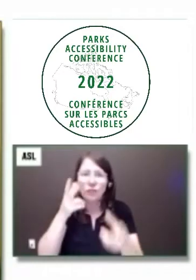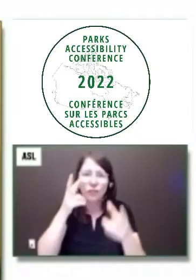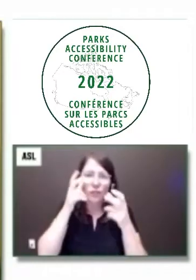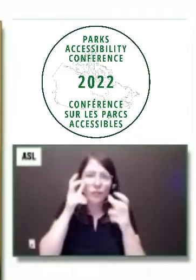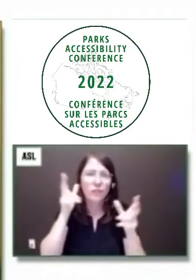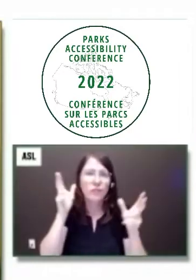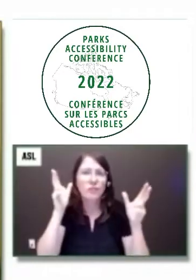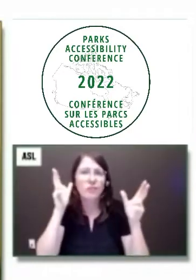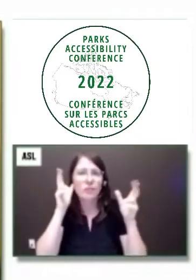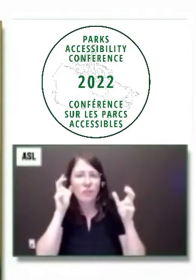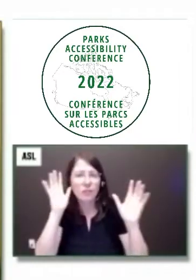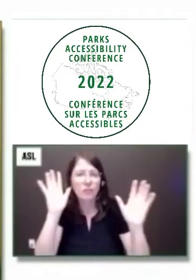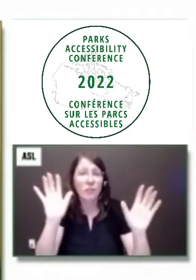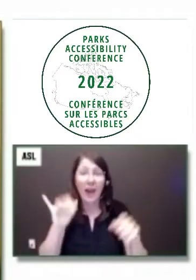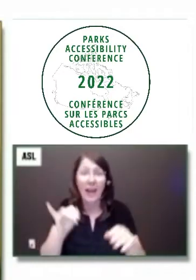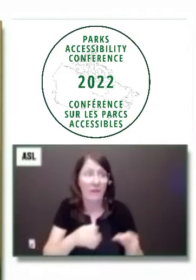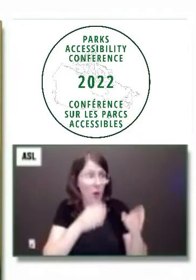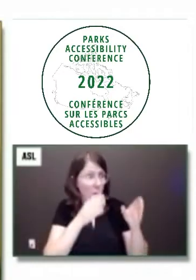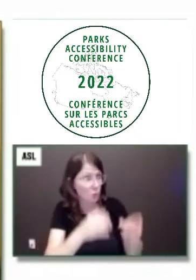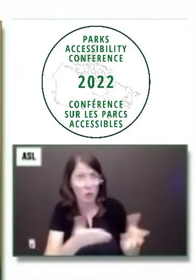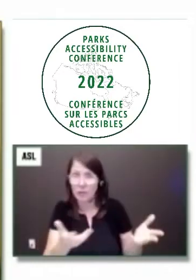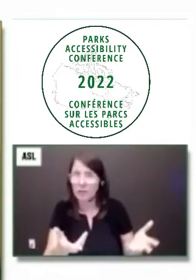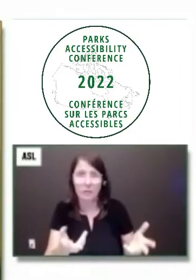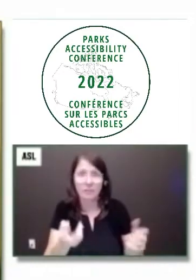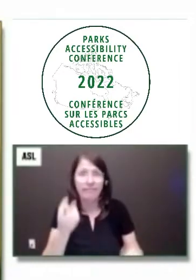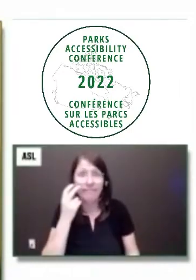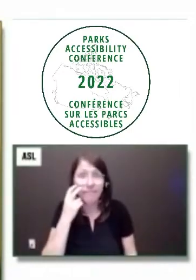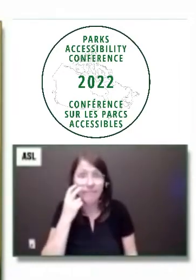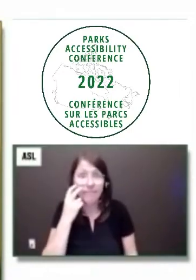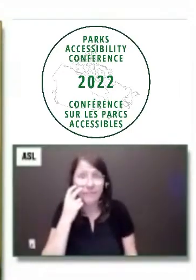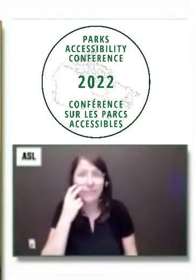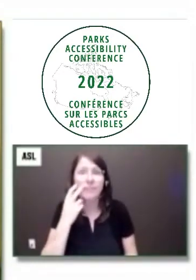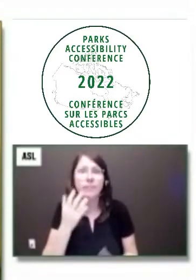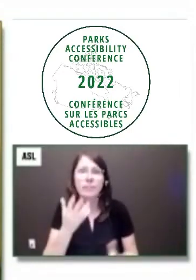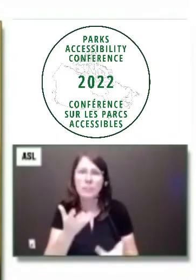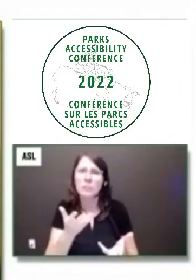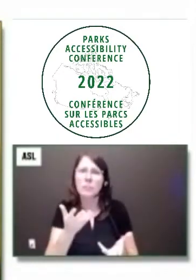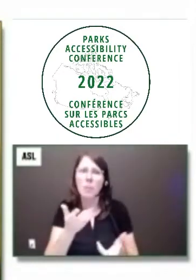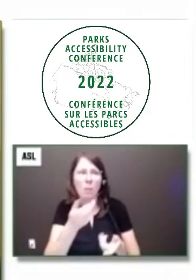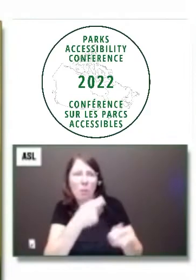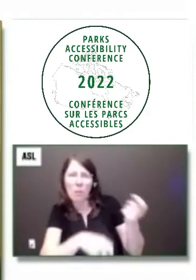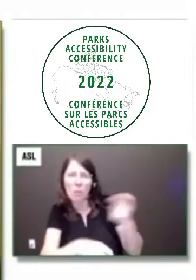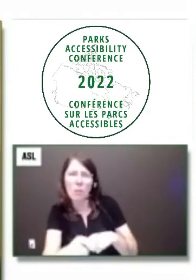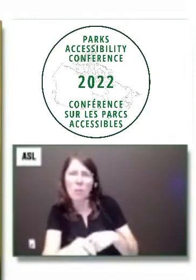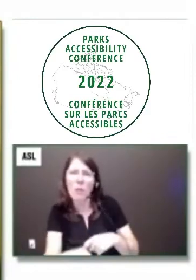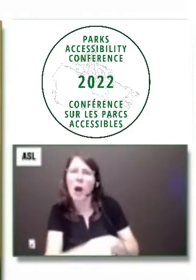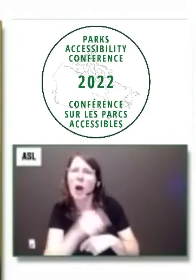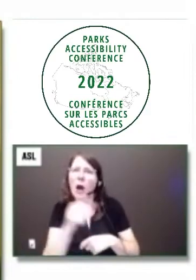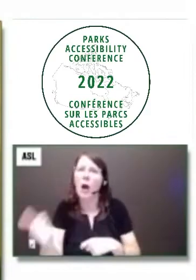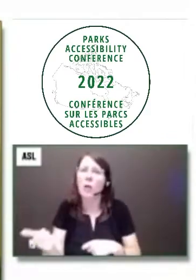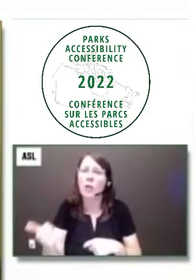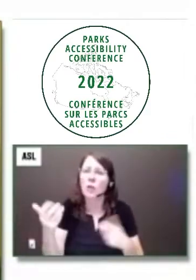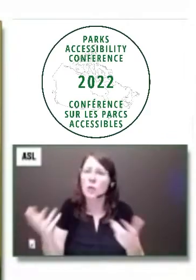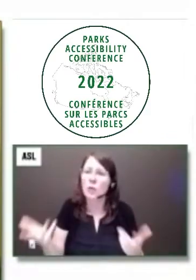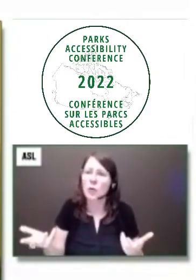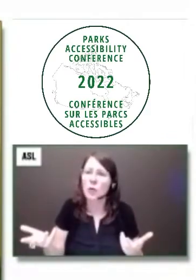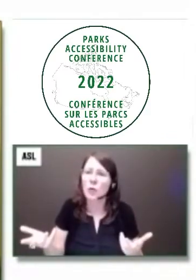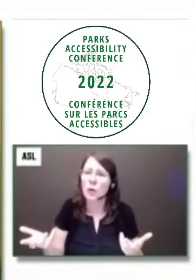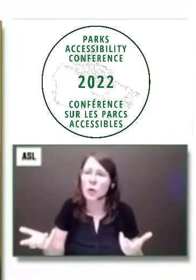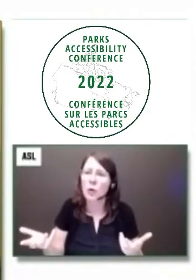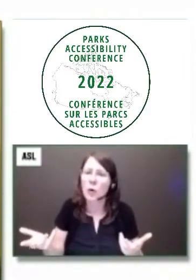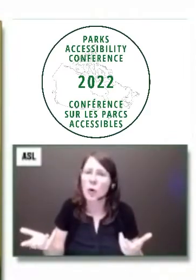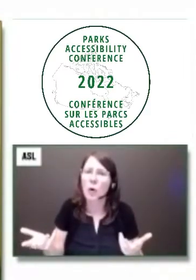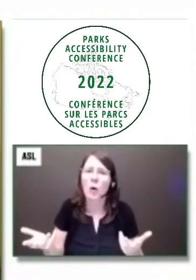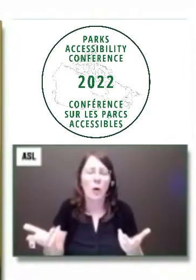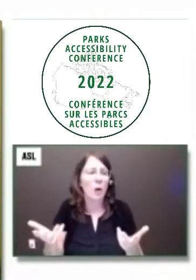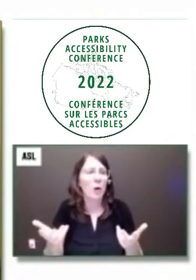the ability to see or something like that, we should have an application or a description of what that area looks